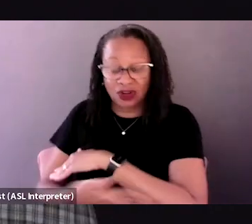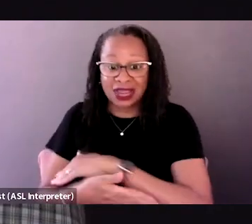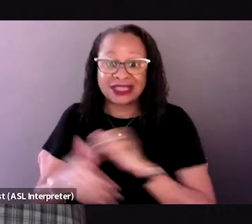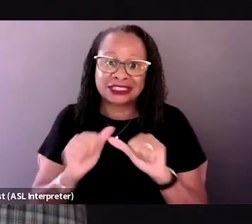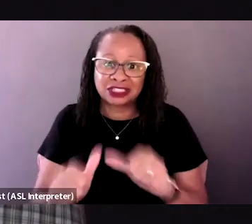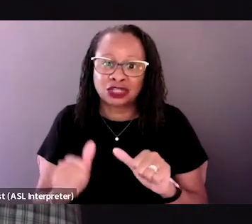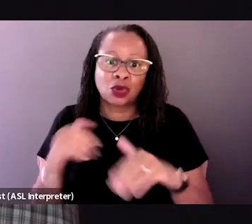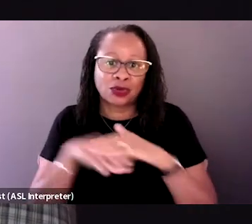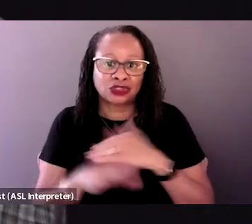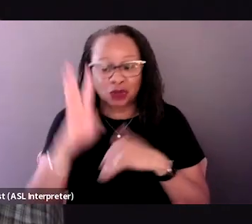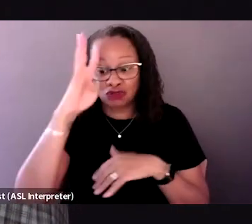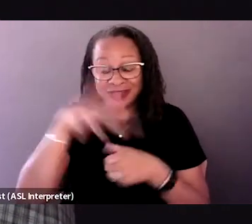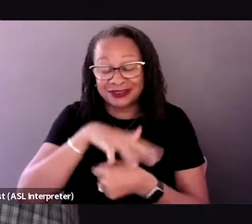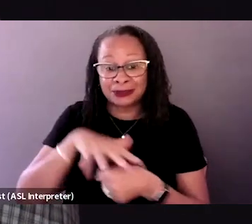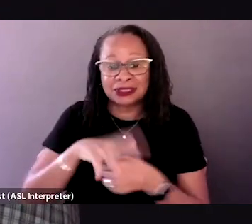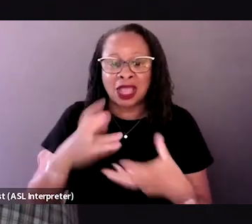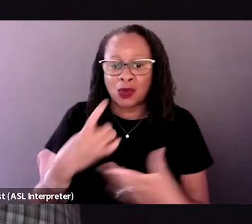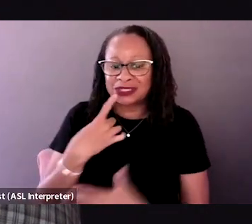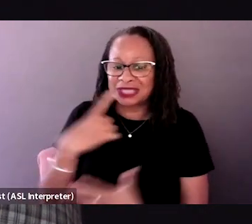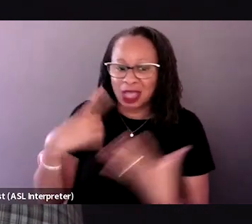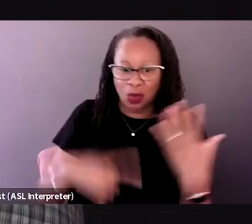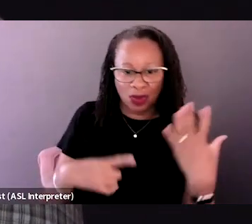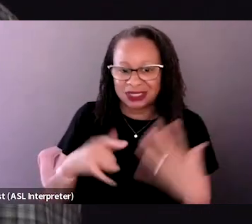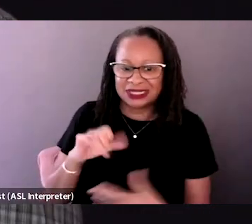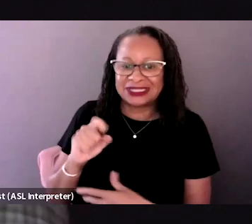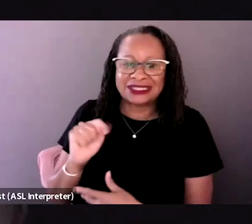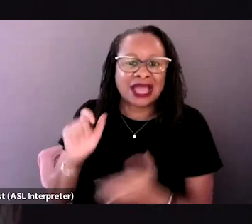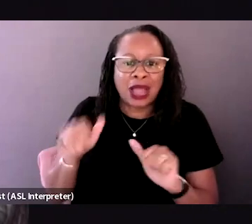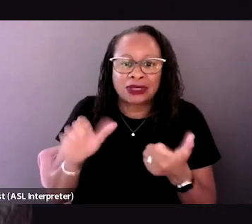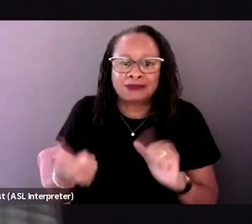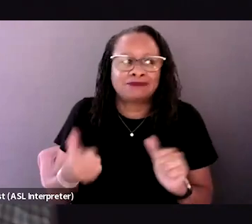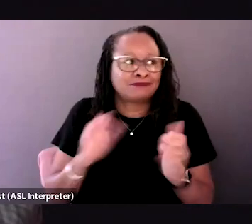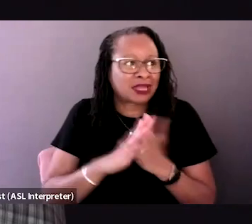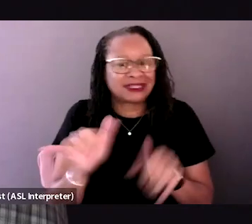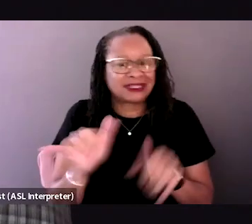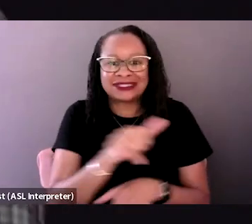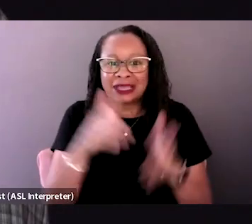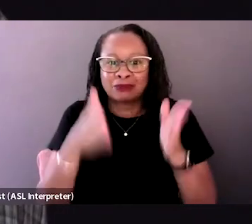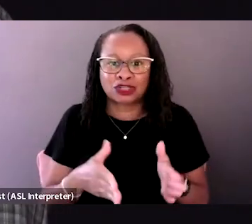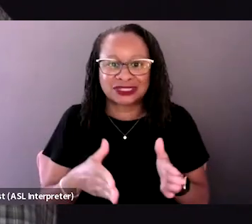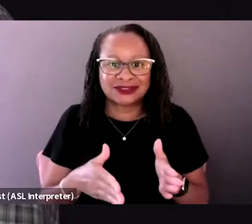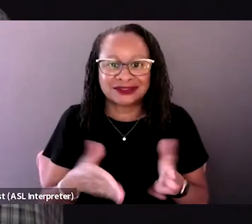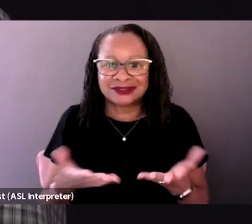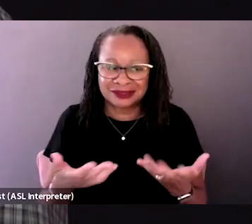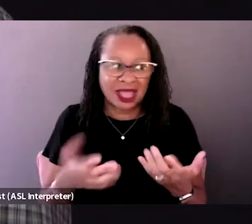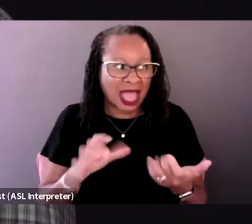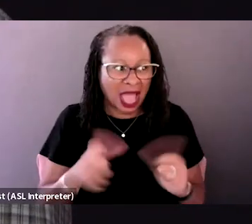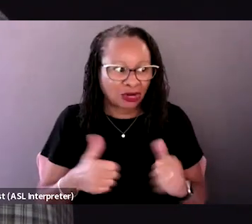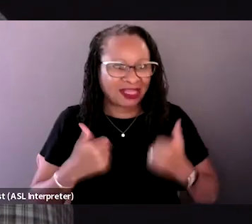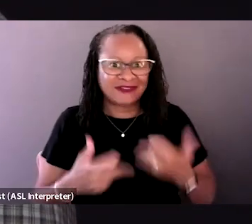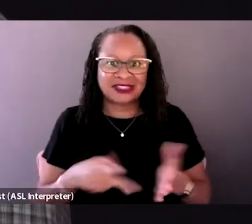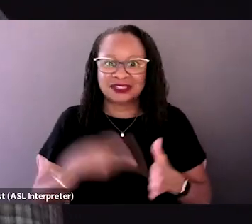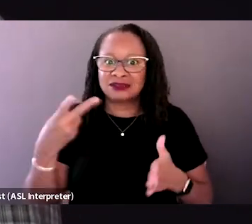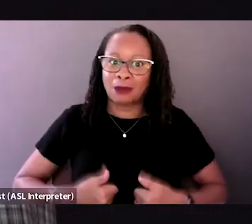night they're still be able to go into a creative space. And I just wanted to say, what is it how can this be the same person? We wanted to just answer that question. How